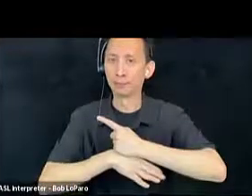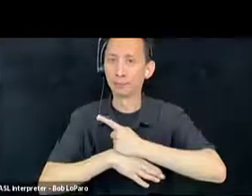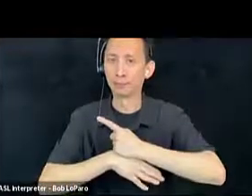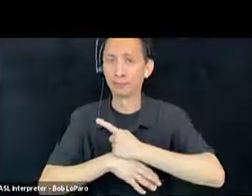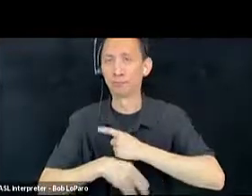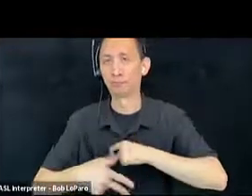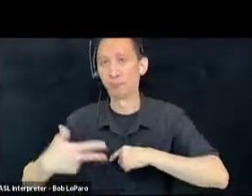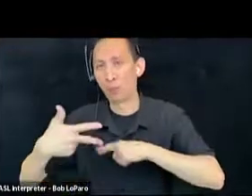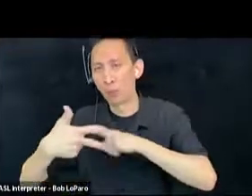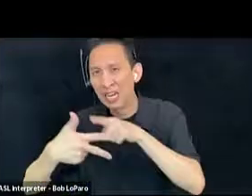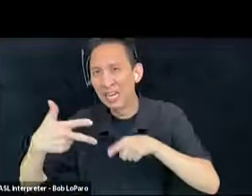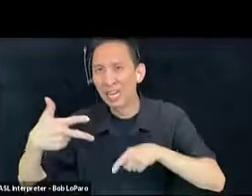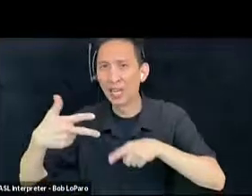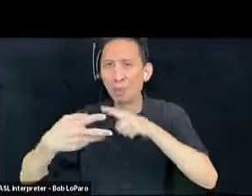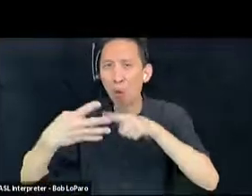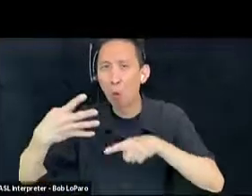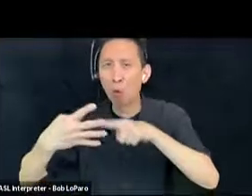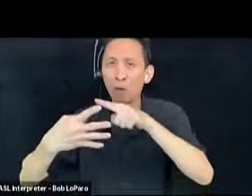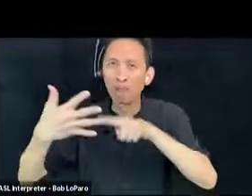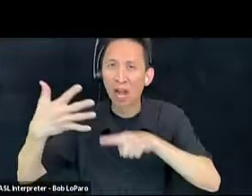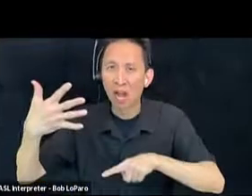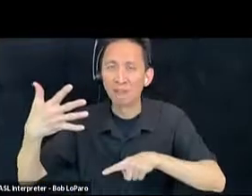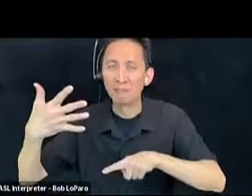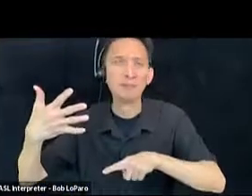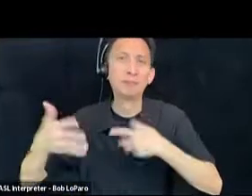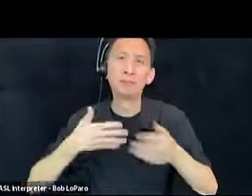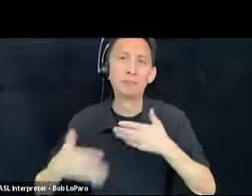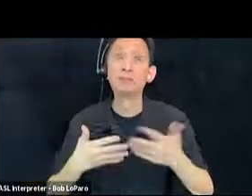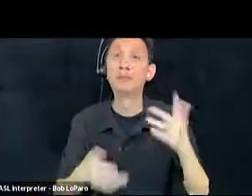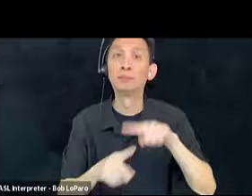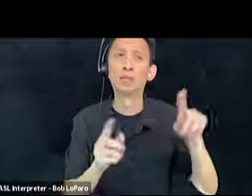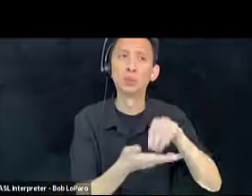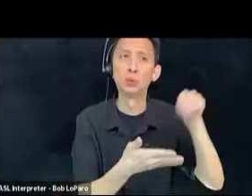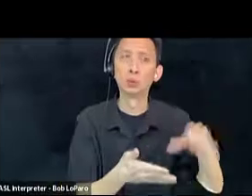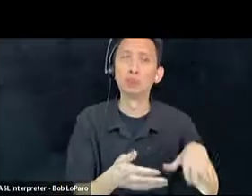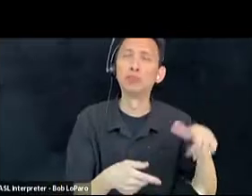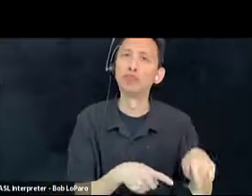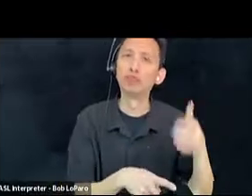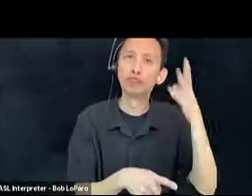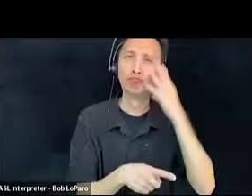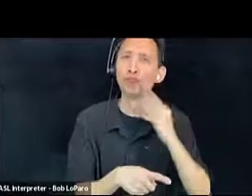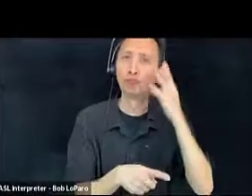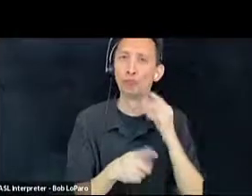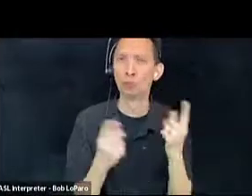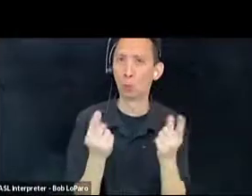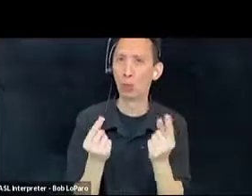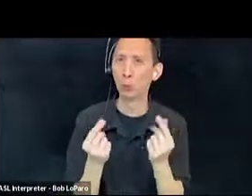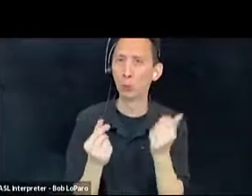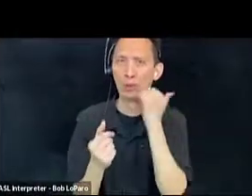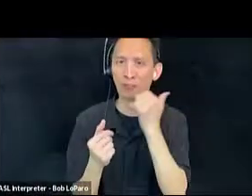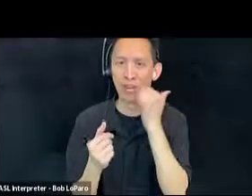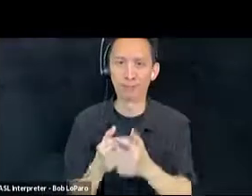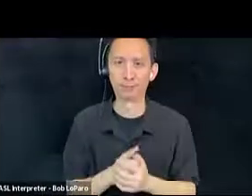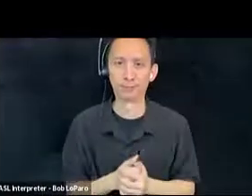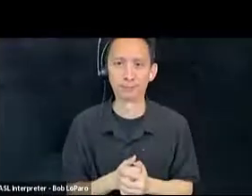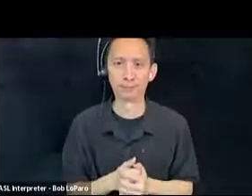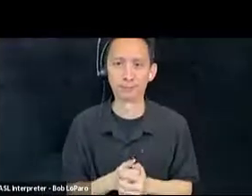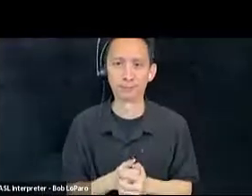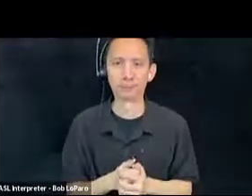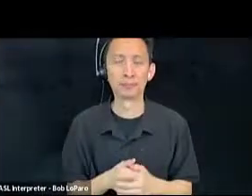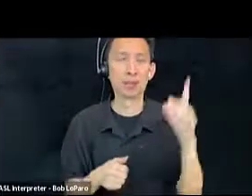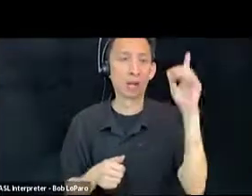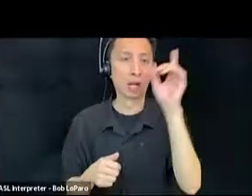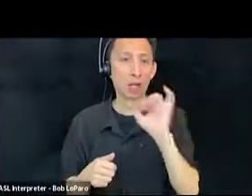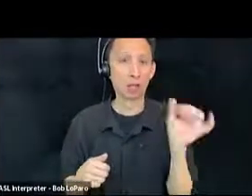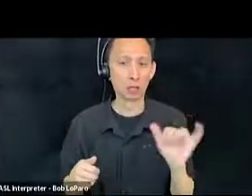is really familiar with, we may start wanting to sequence them. And so the picture that you see here is a desk calendar. It looks like kind